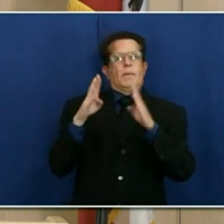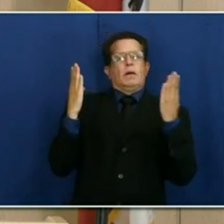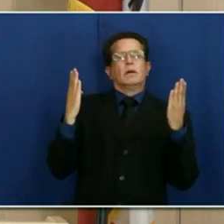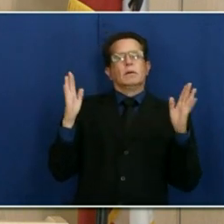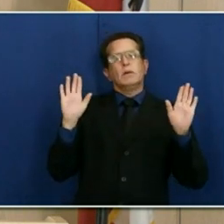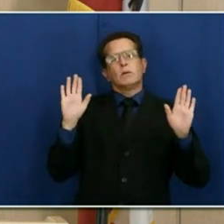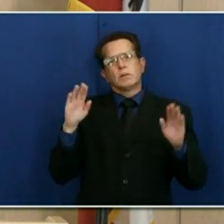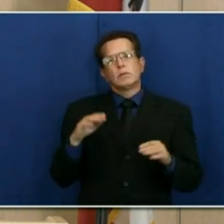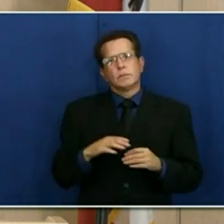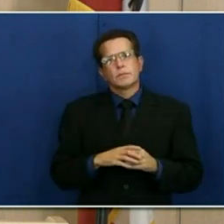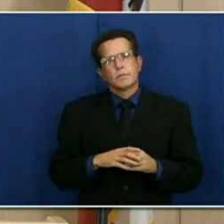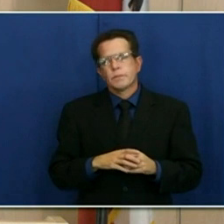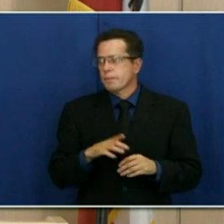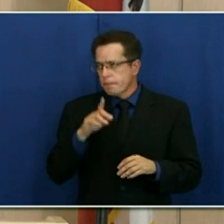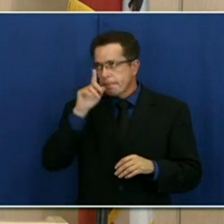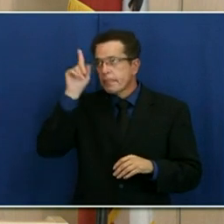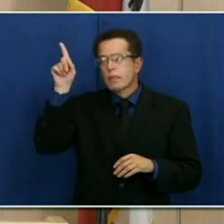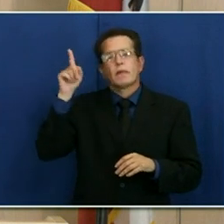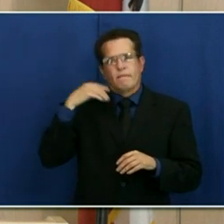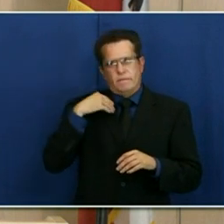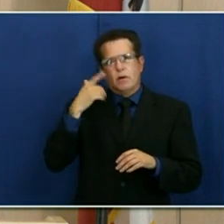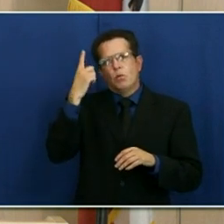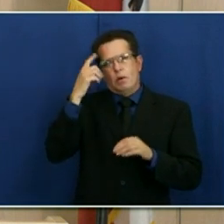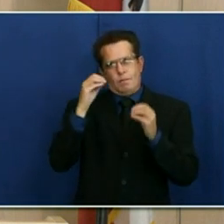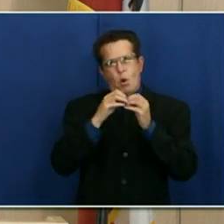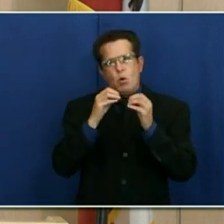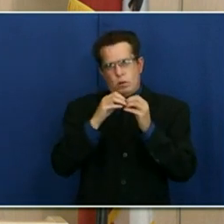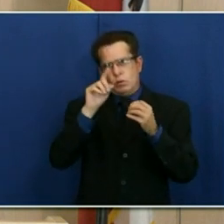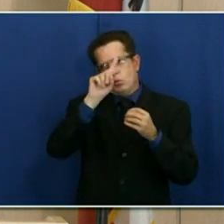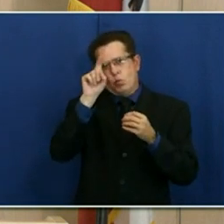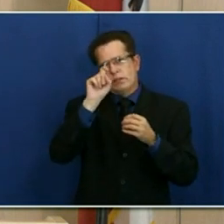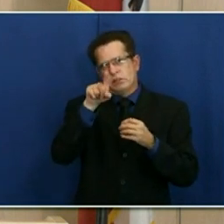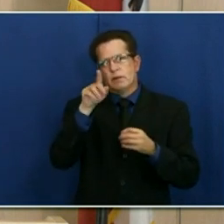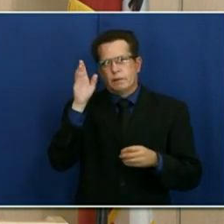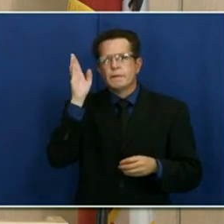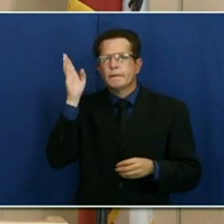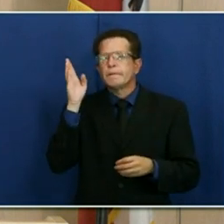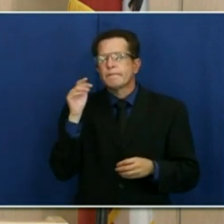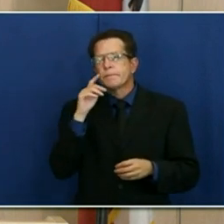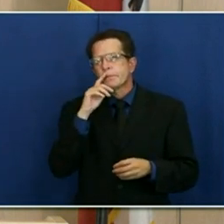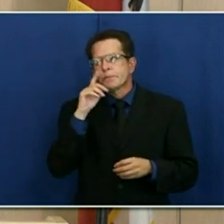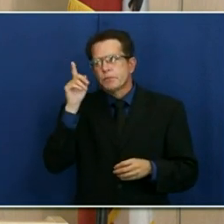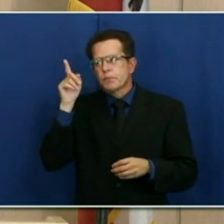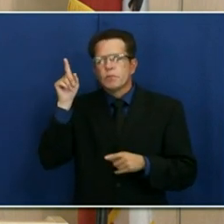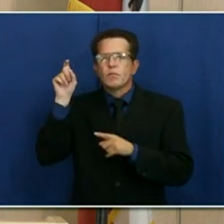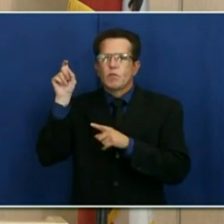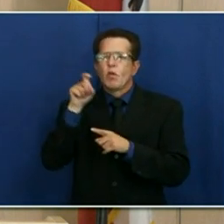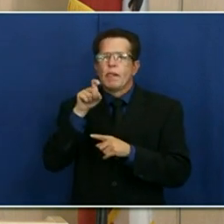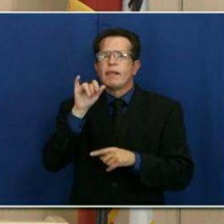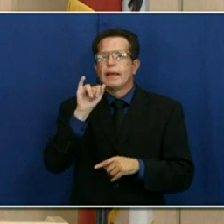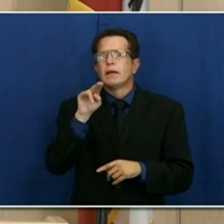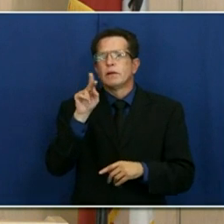I'd also like to just add one more follow-up question, if that's okay. Sure. We're seeing